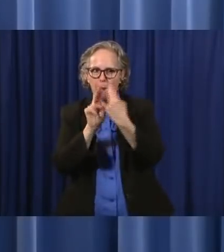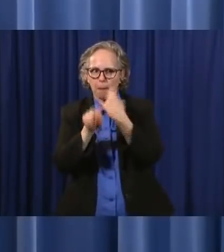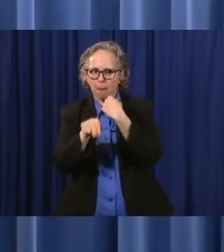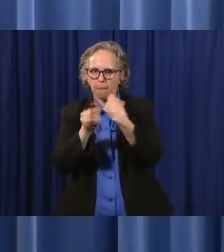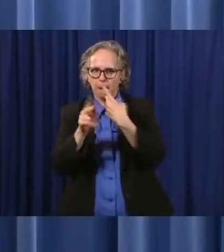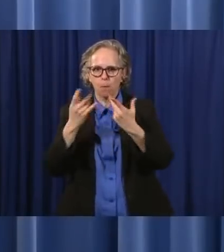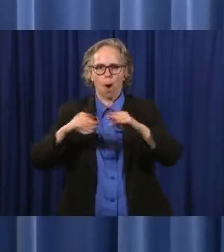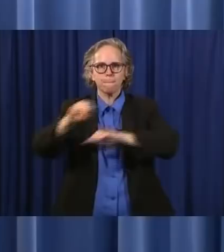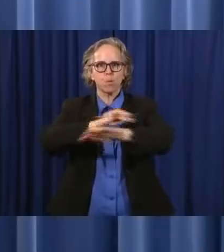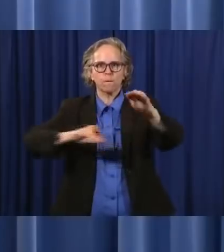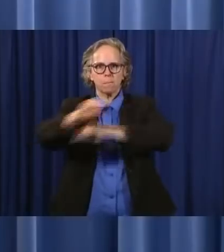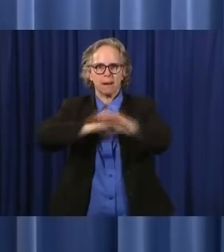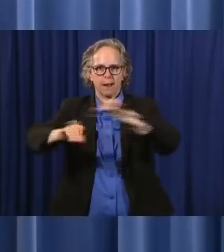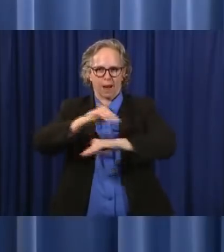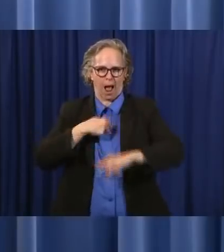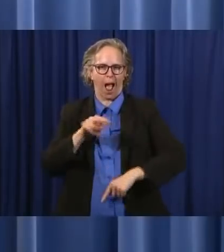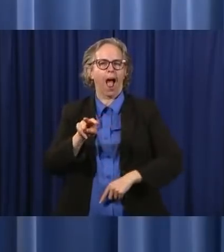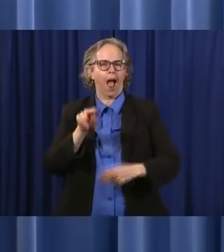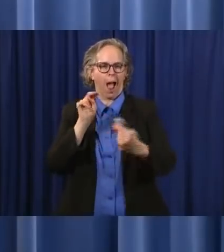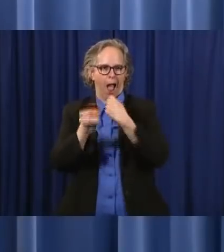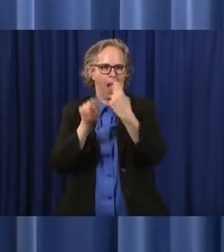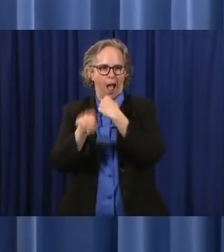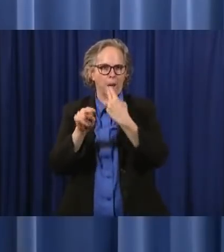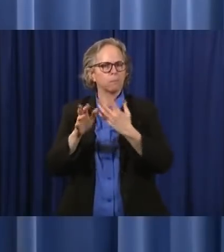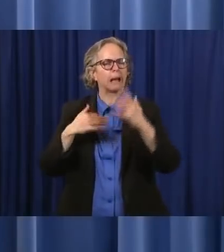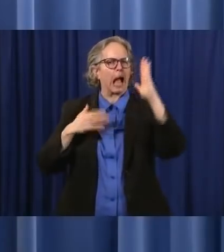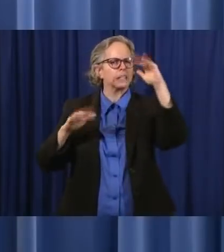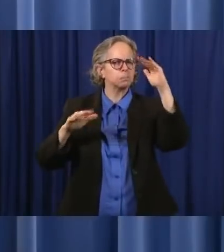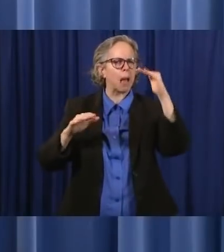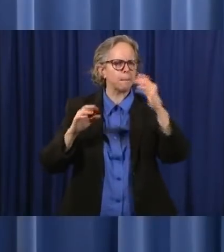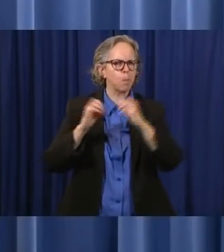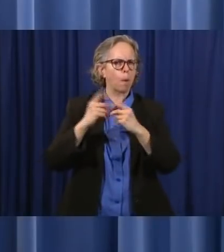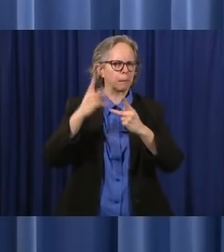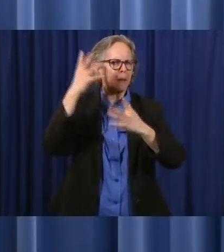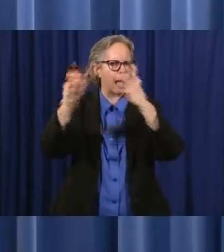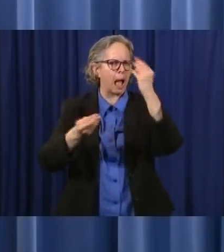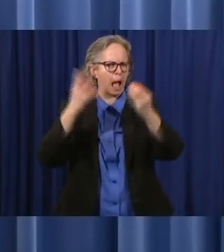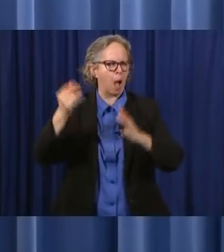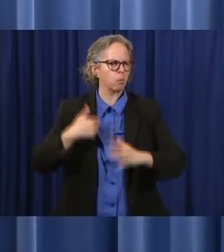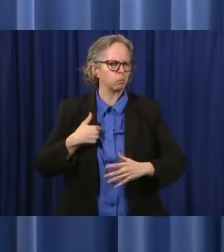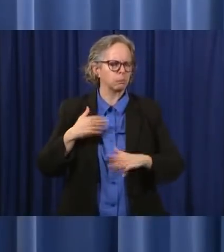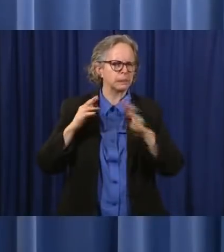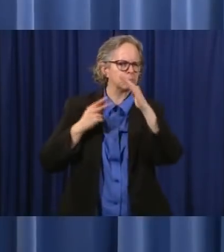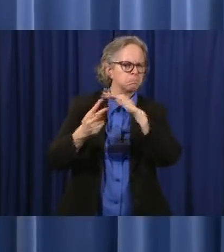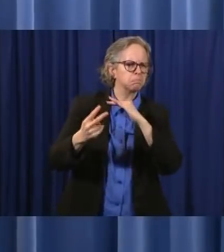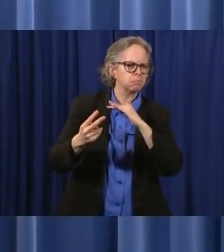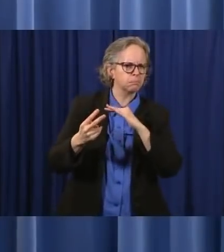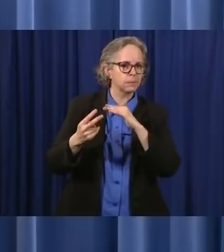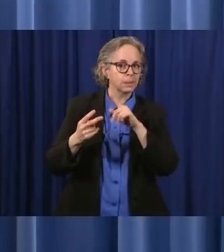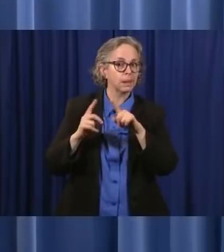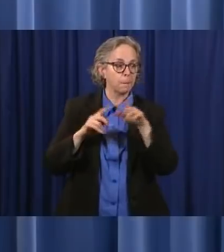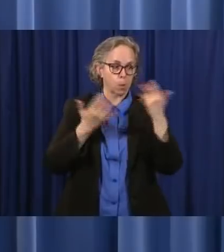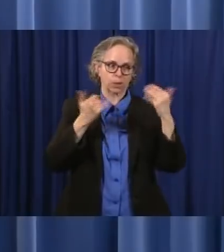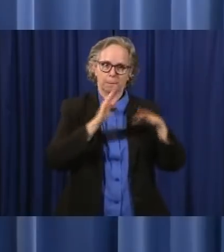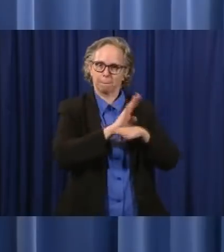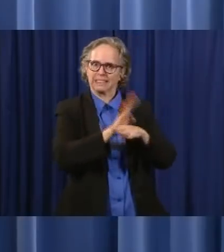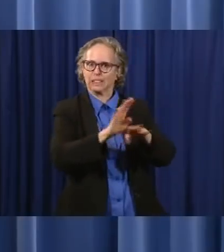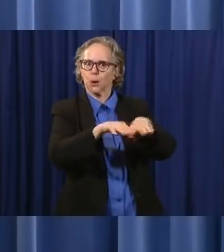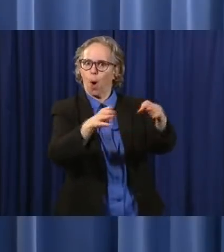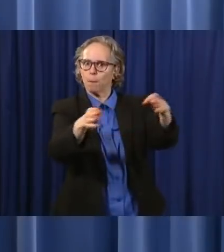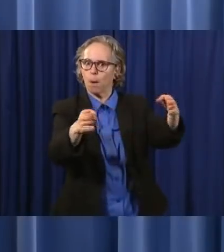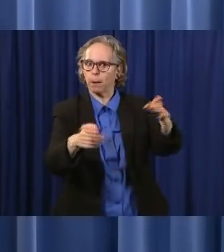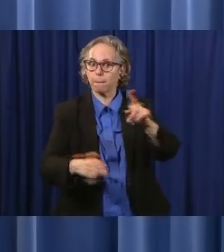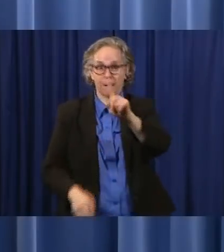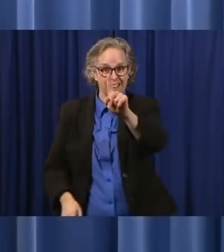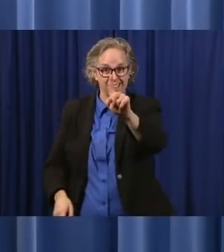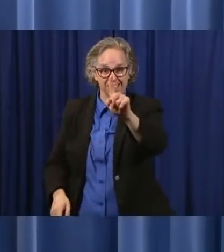the state. And it's pretty much what we expect. People are moving around the state more. And so it is even more important